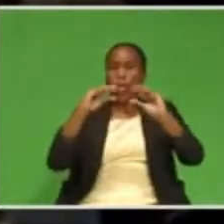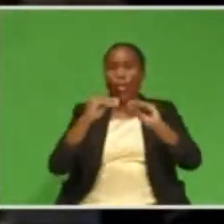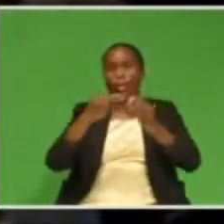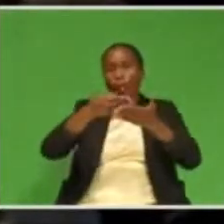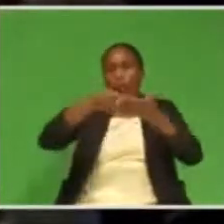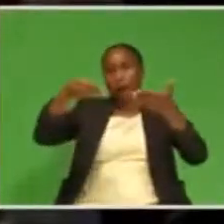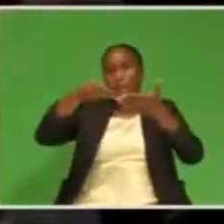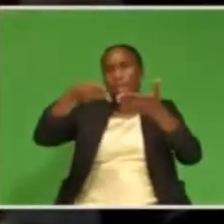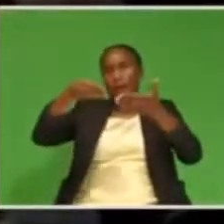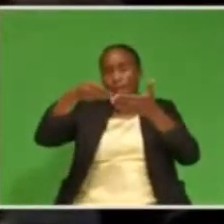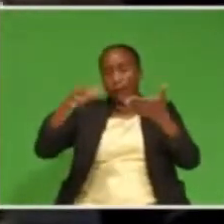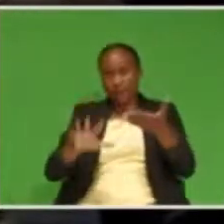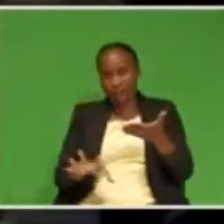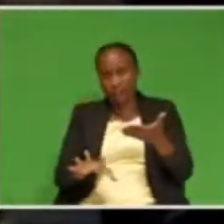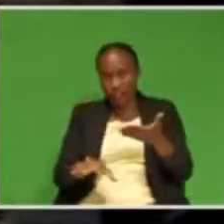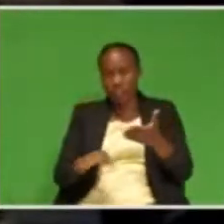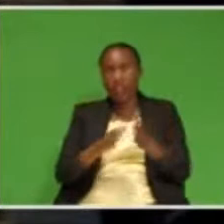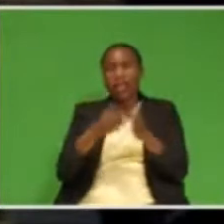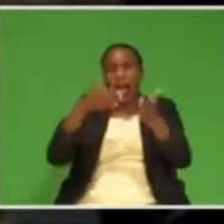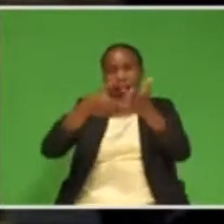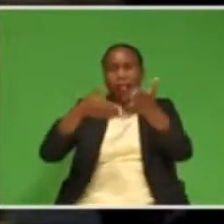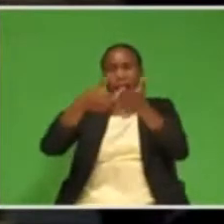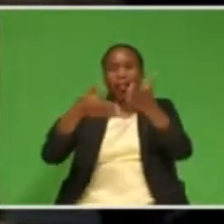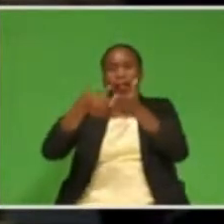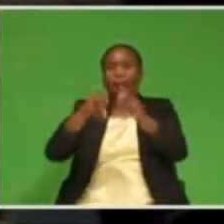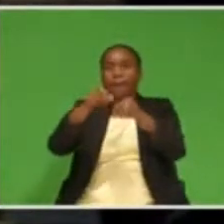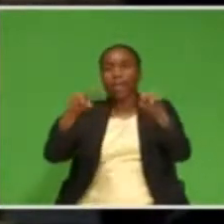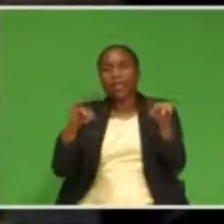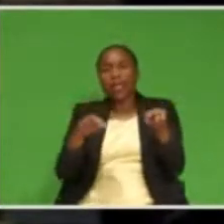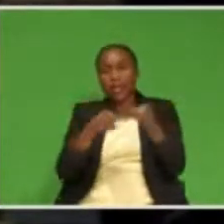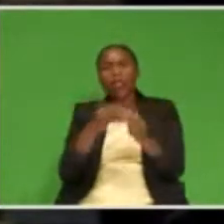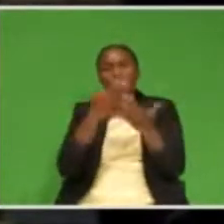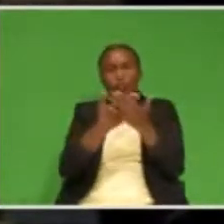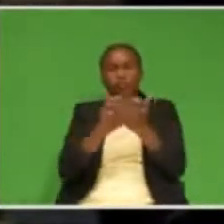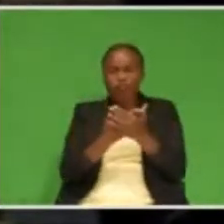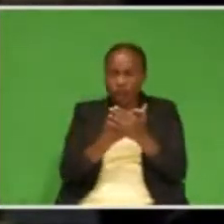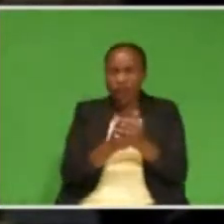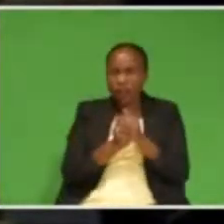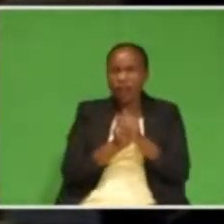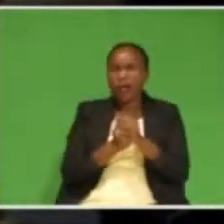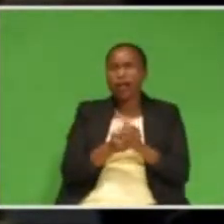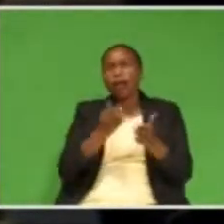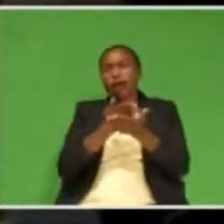that we can rid our country of the unnecessary bureaucracy that often holds us back.